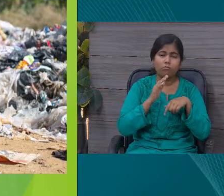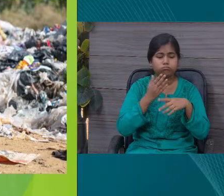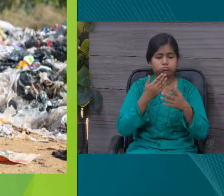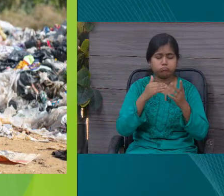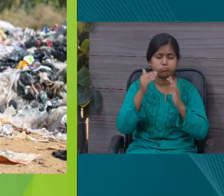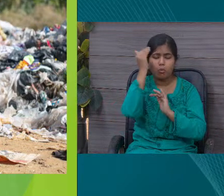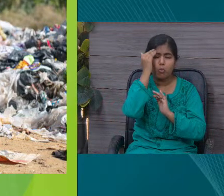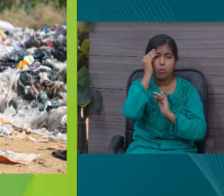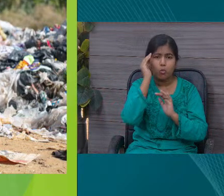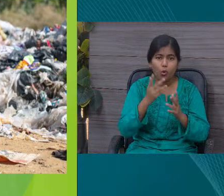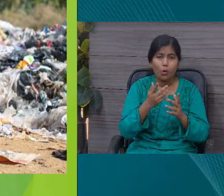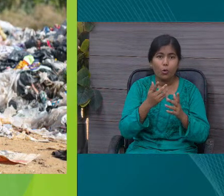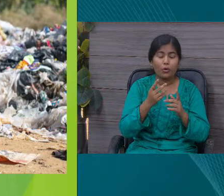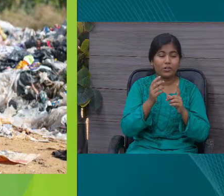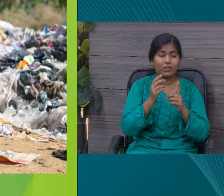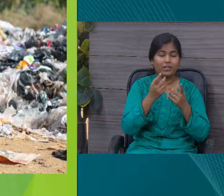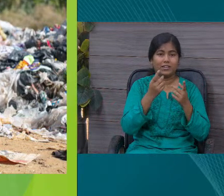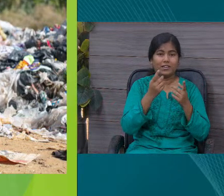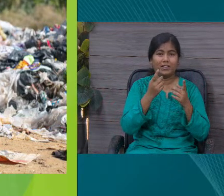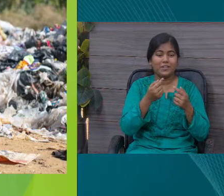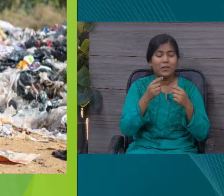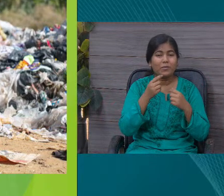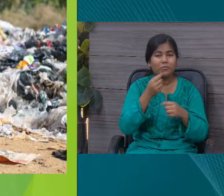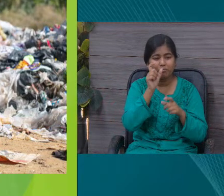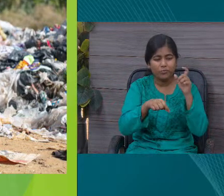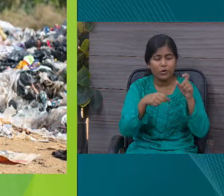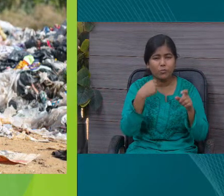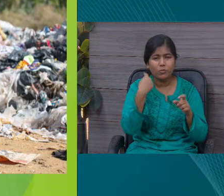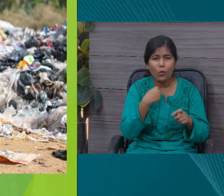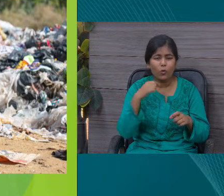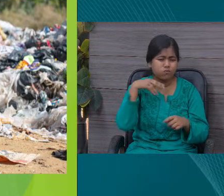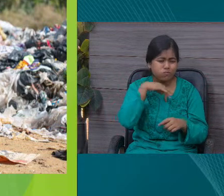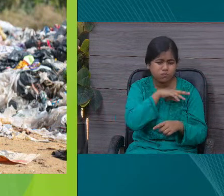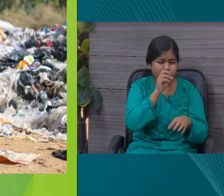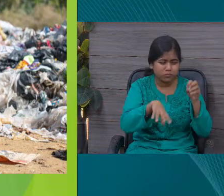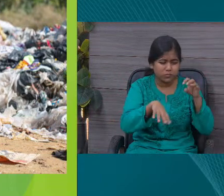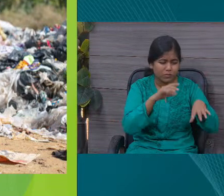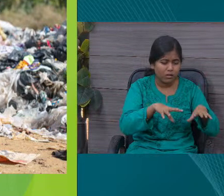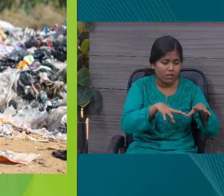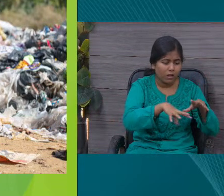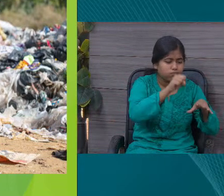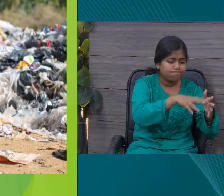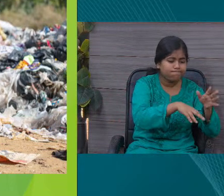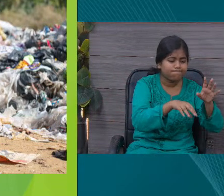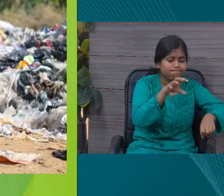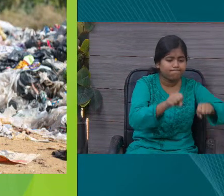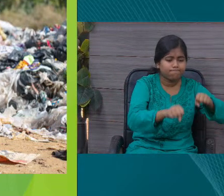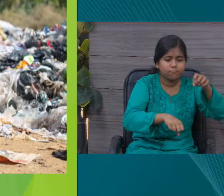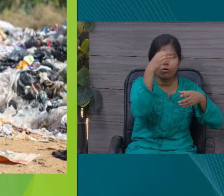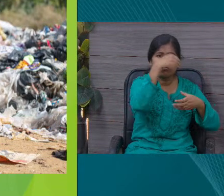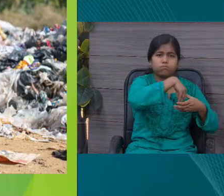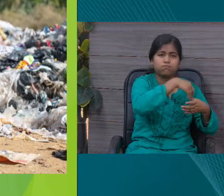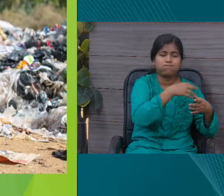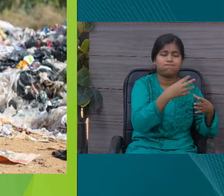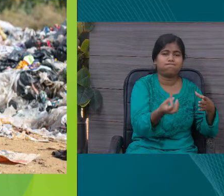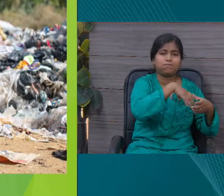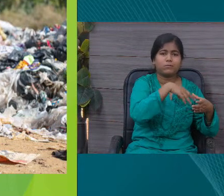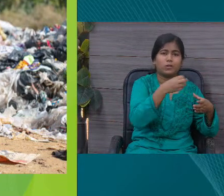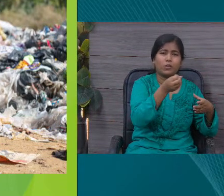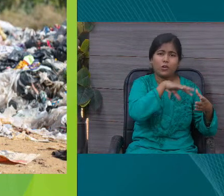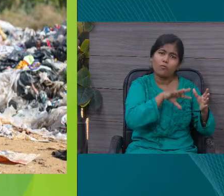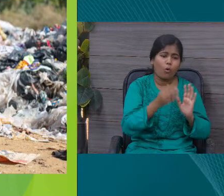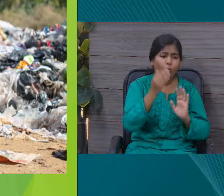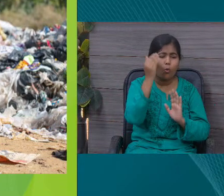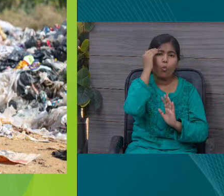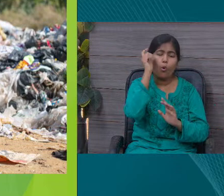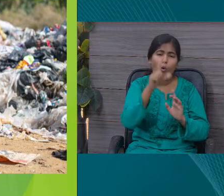know about what rag pickers are, or they have seen rag pickers. So it is very safe and it is very useful, so that we give